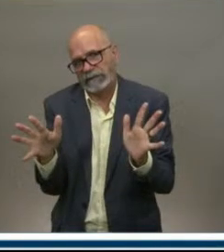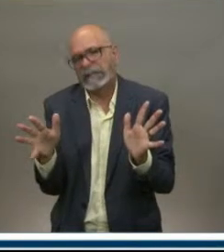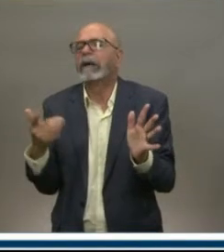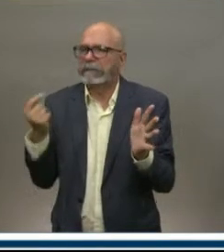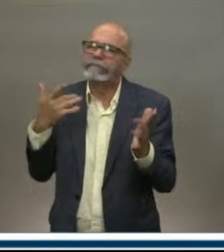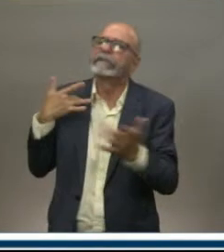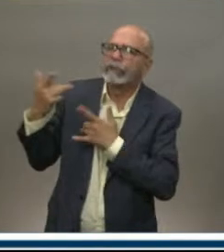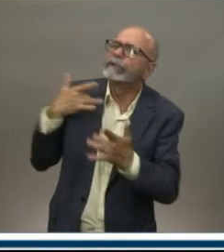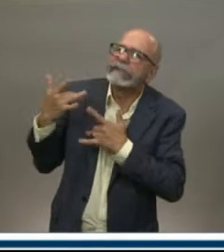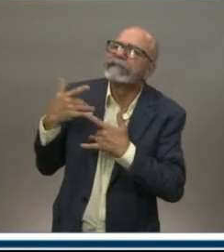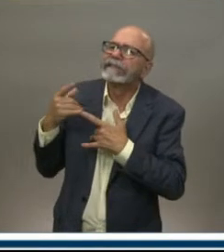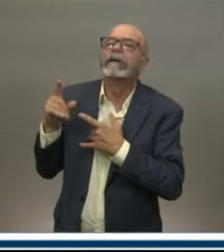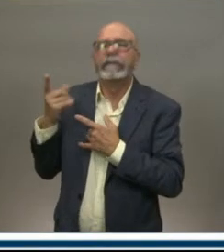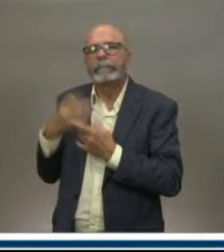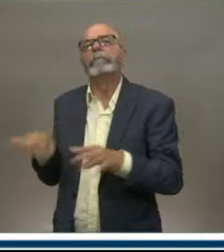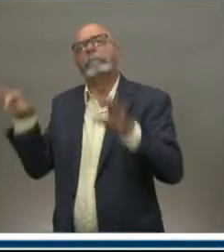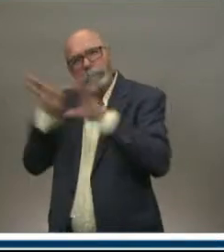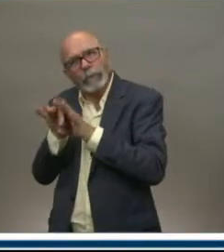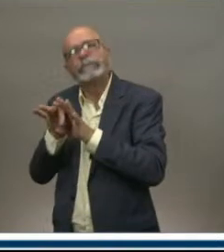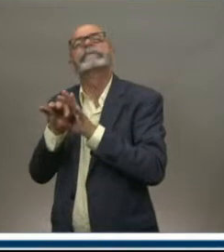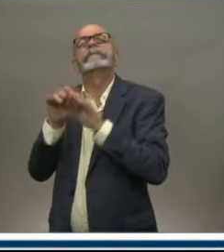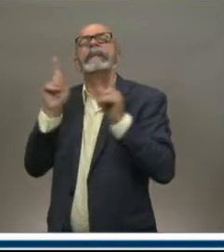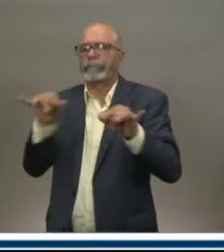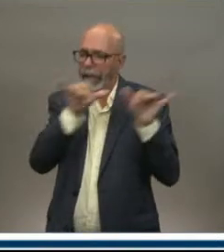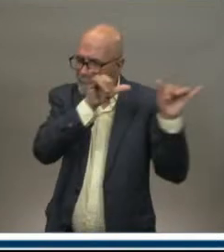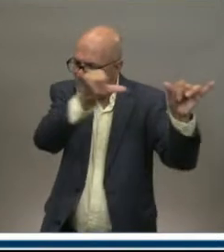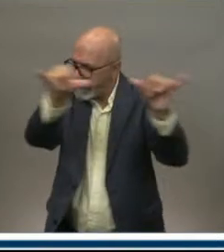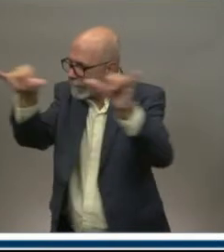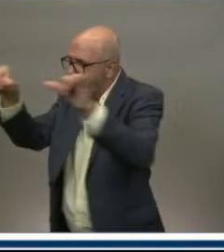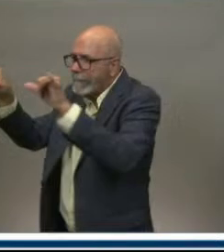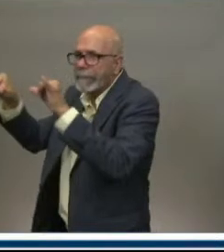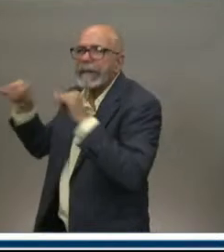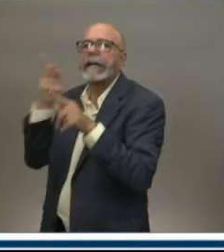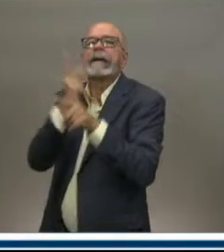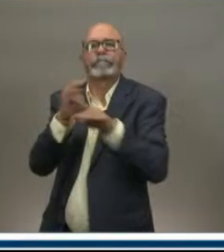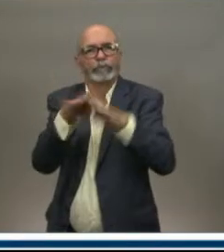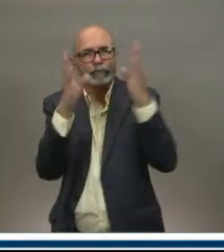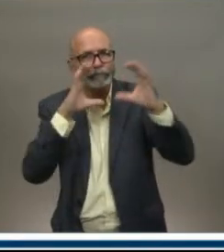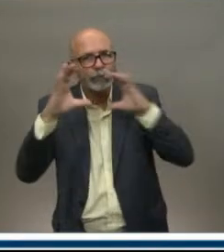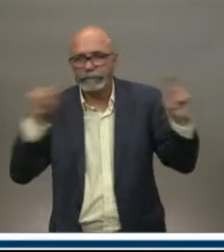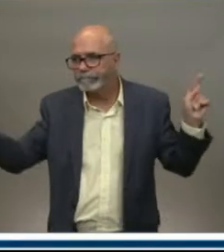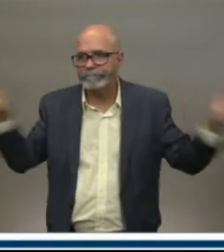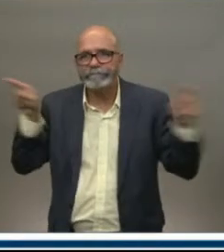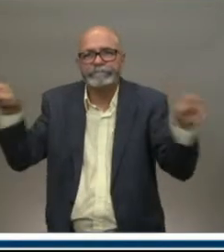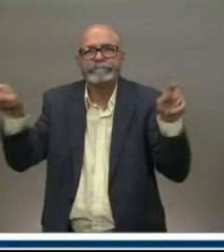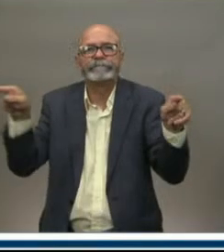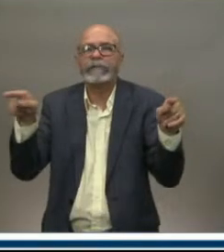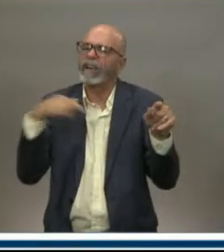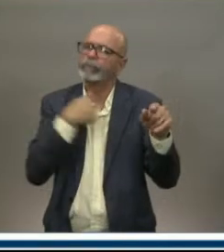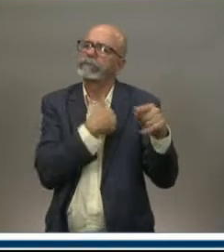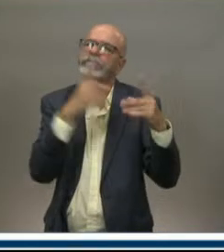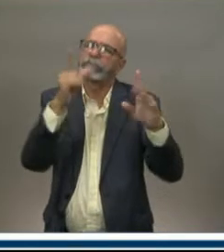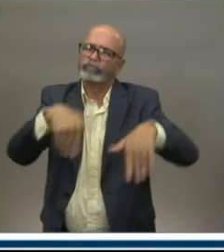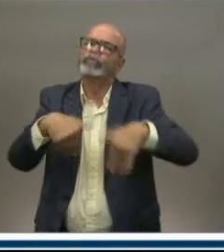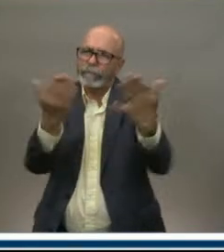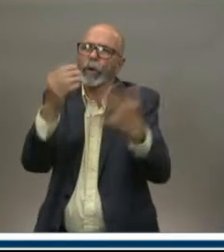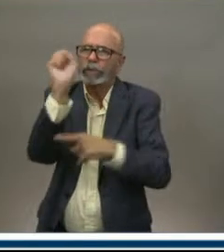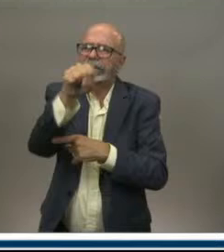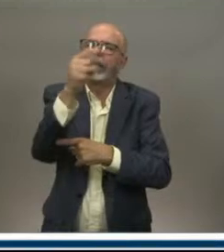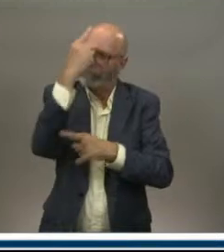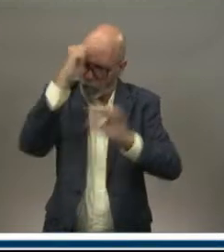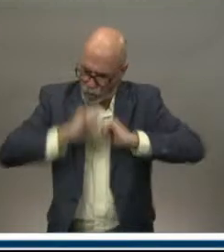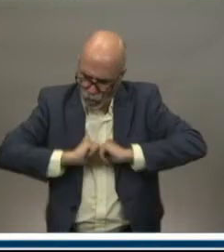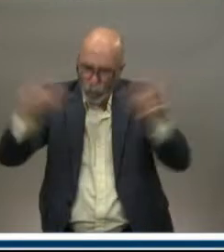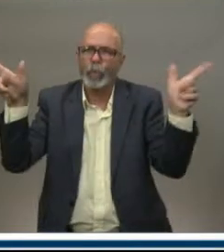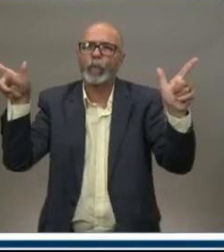members about whether it was consistent or inconsistent communication. So I think the recommendation does apply across, and I think that's the case